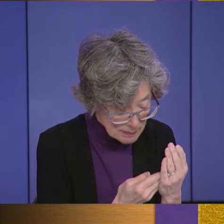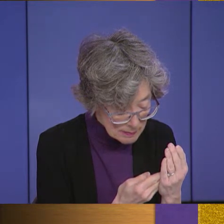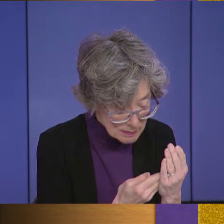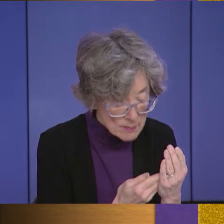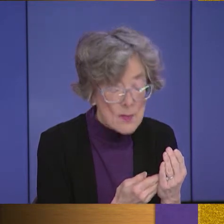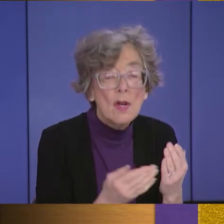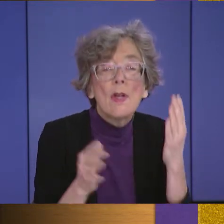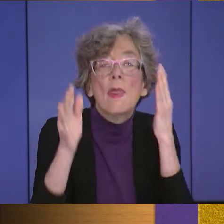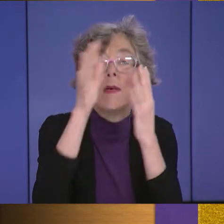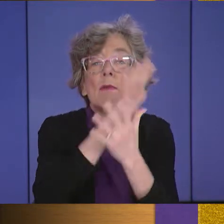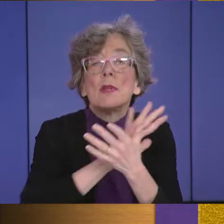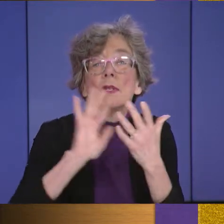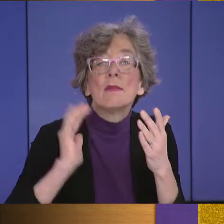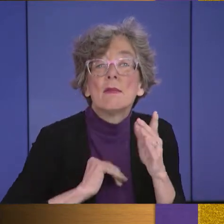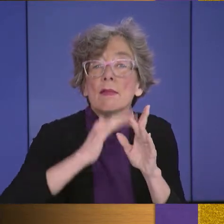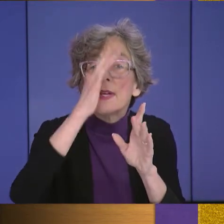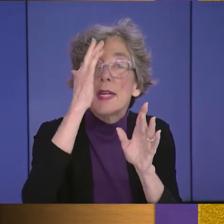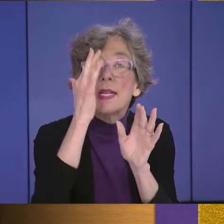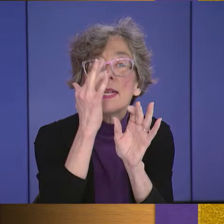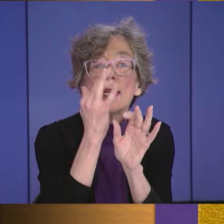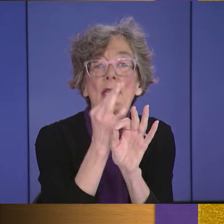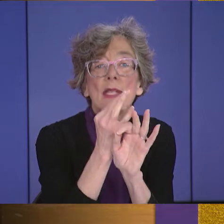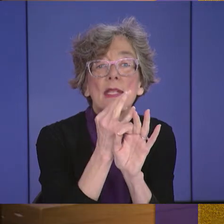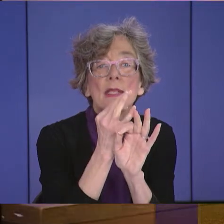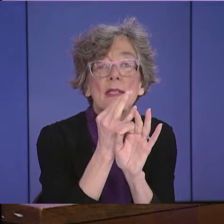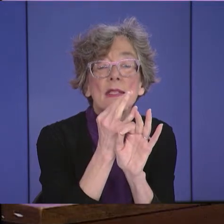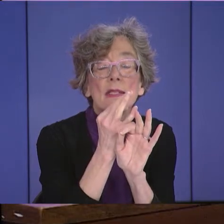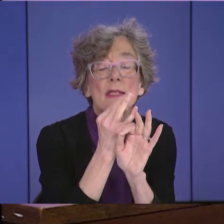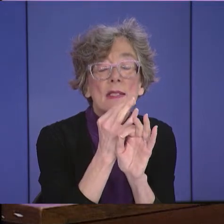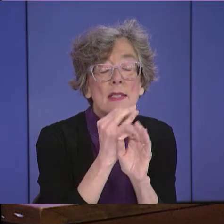The mystery of faith.